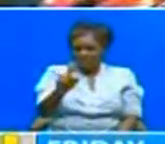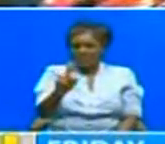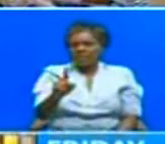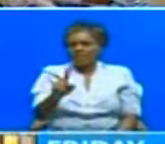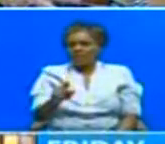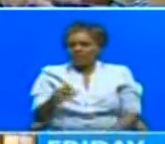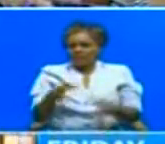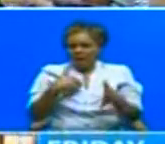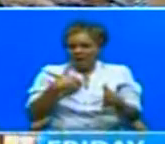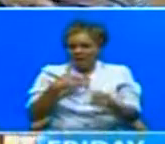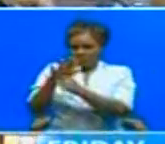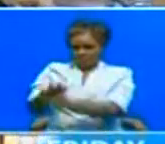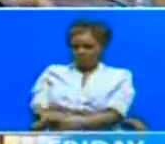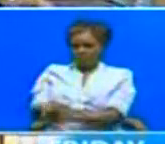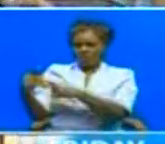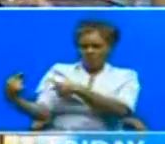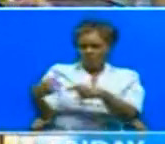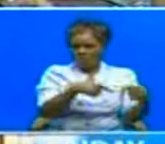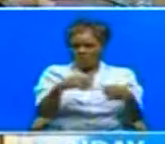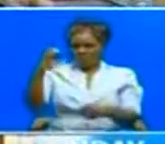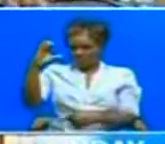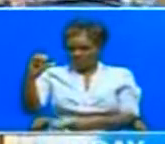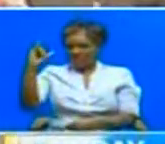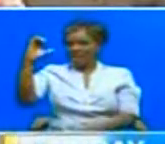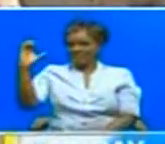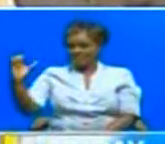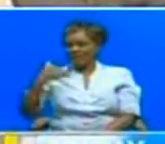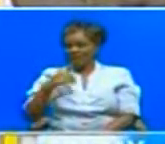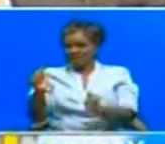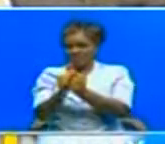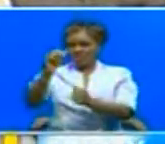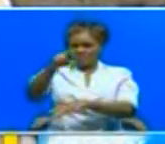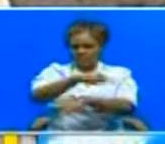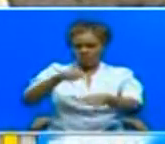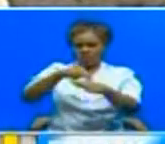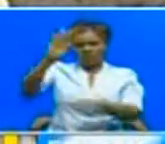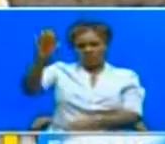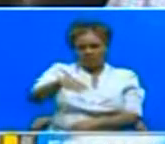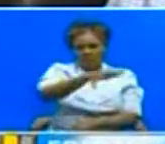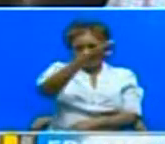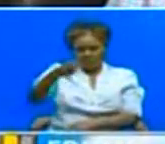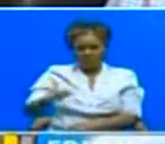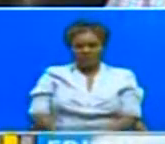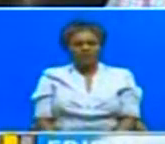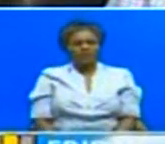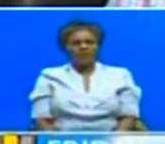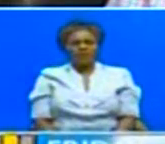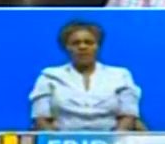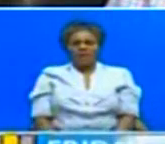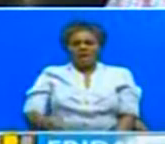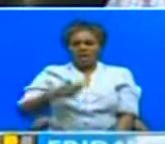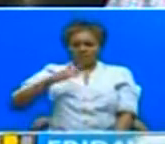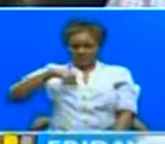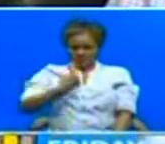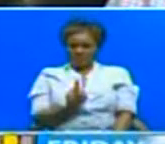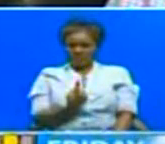heavily. This is the quarrel the CIC now has with the National Assembly over Monica Juma's rejection. We on our part